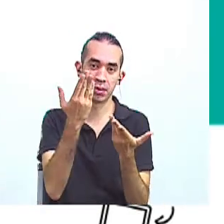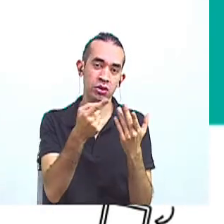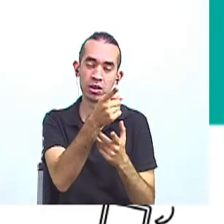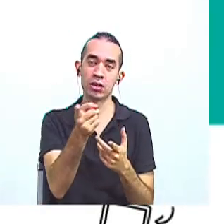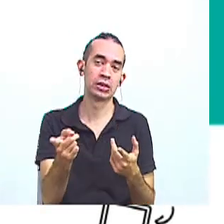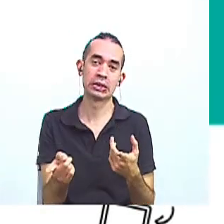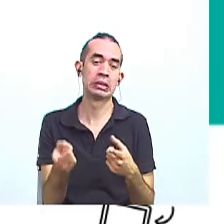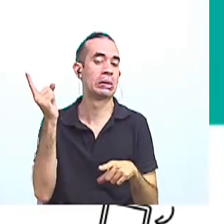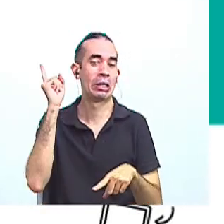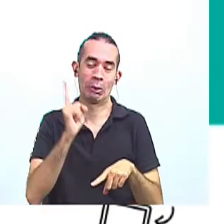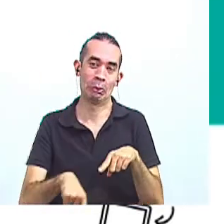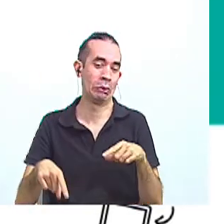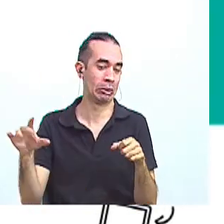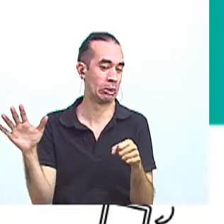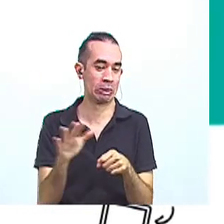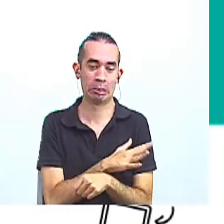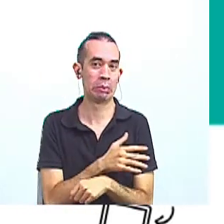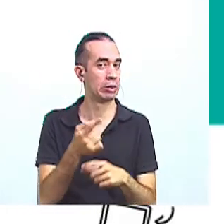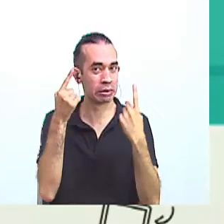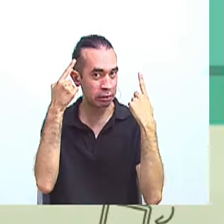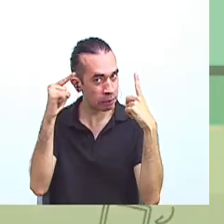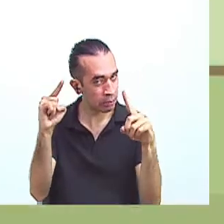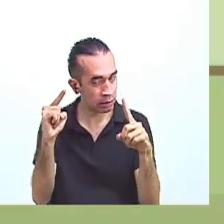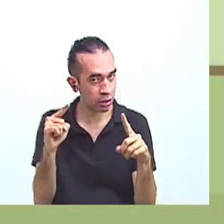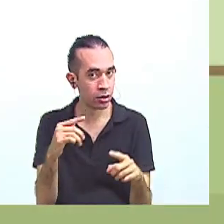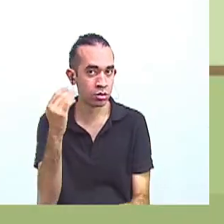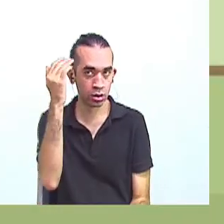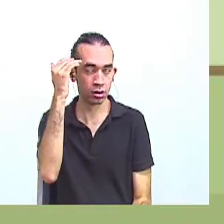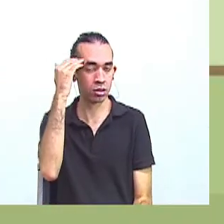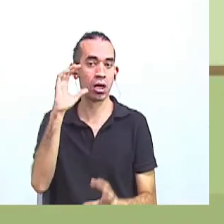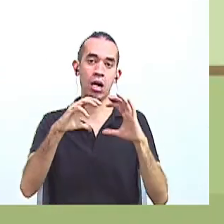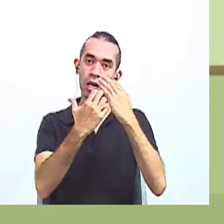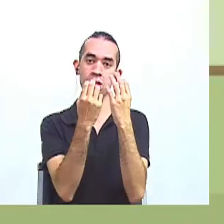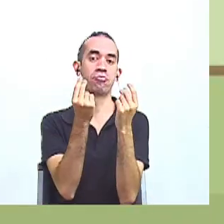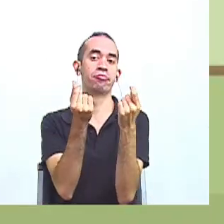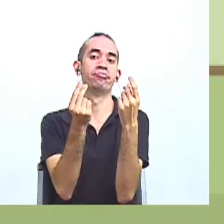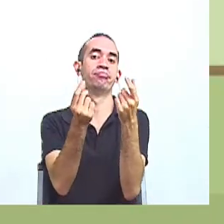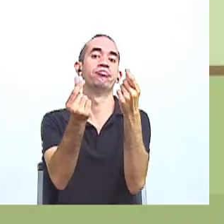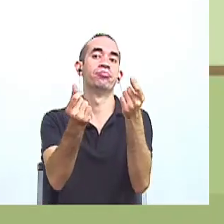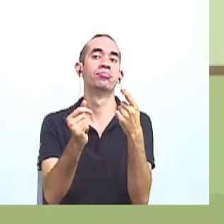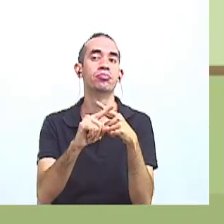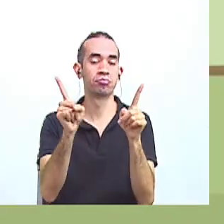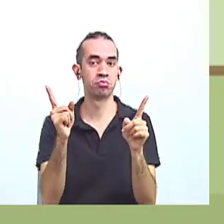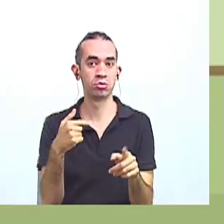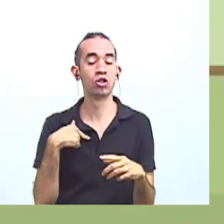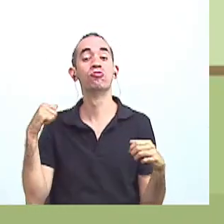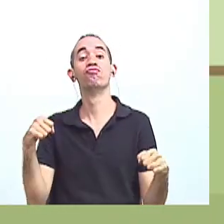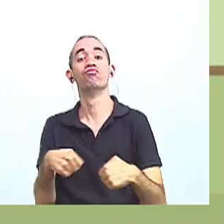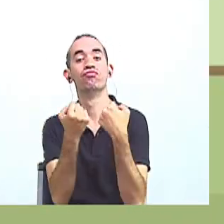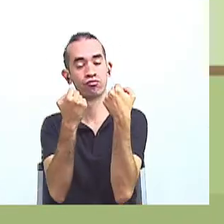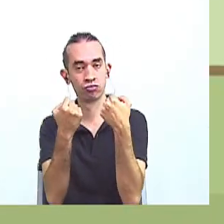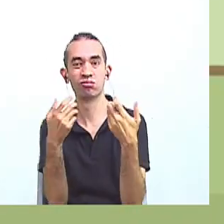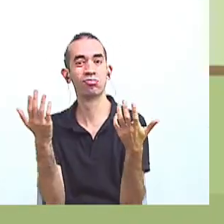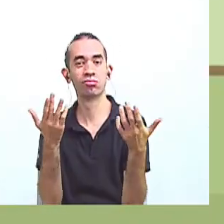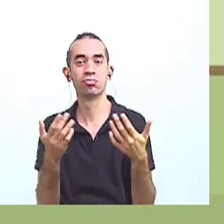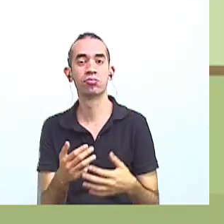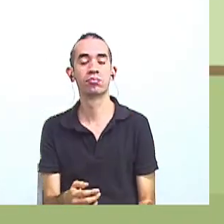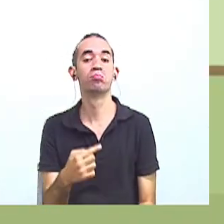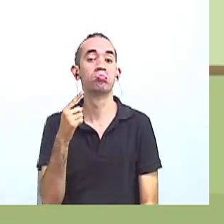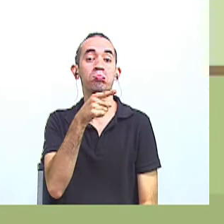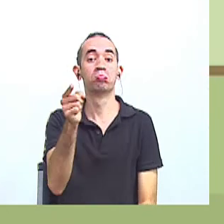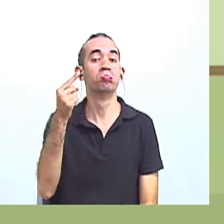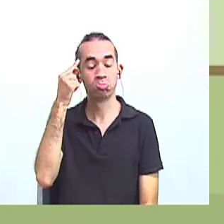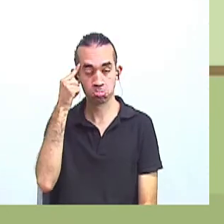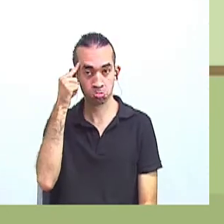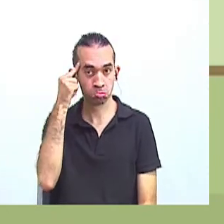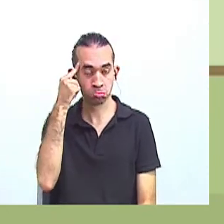able to complete the whole task today. I know classes are very fast, right? But my challenge for you is think about